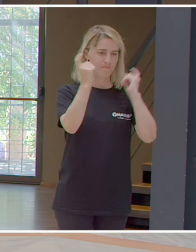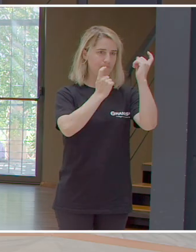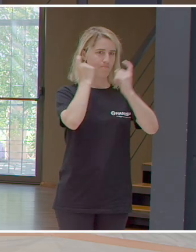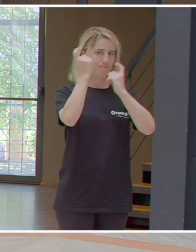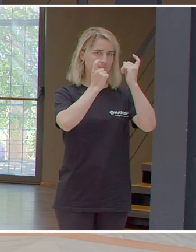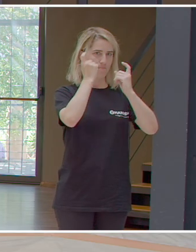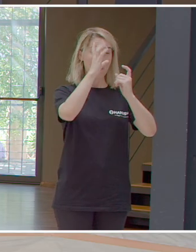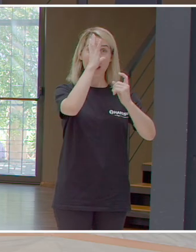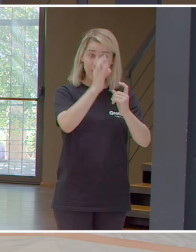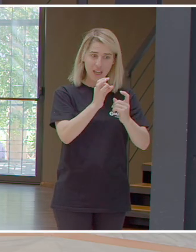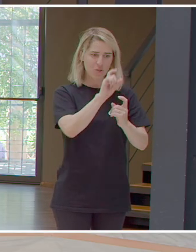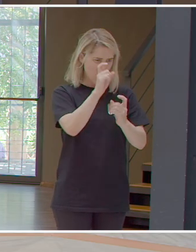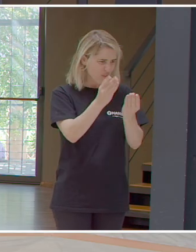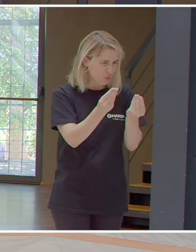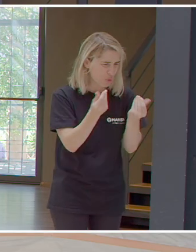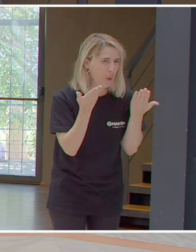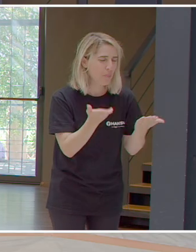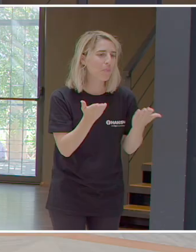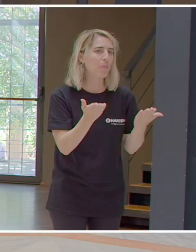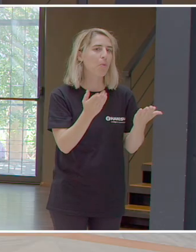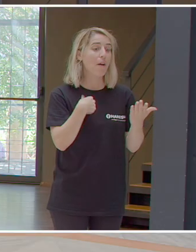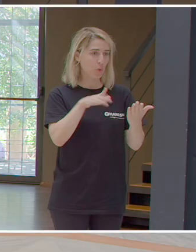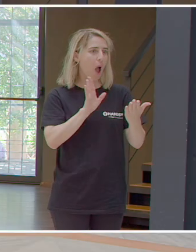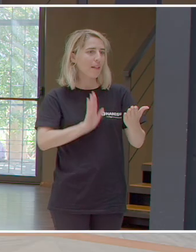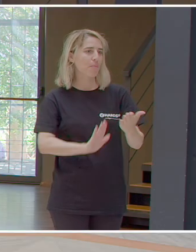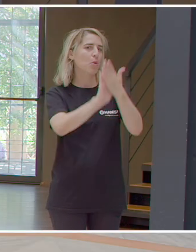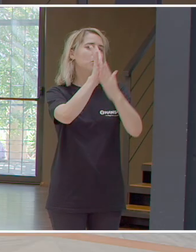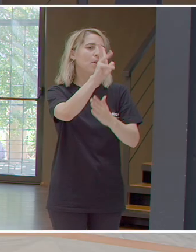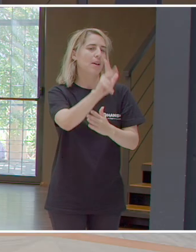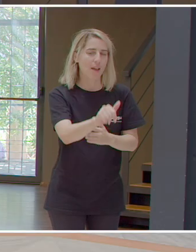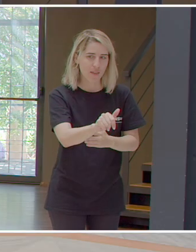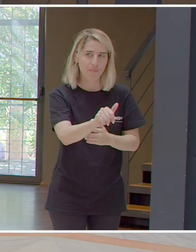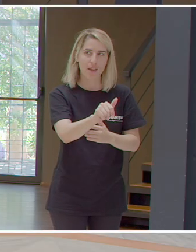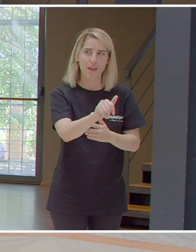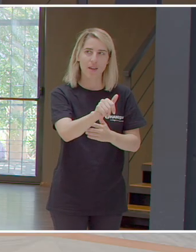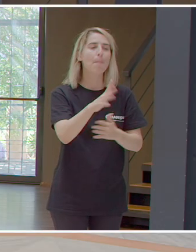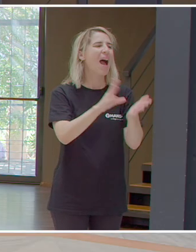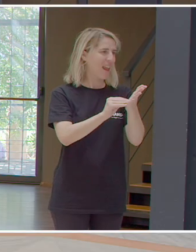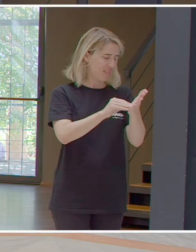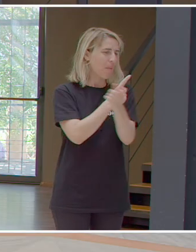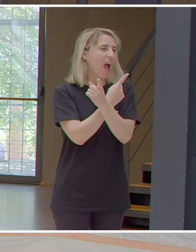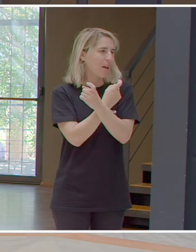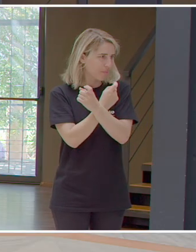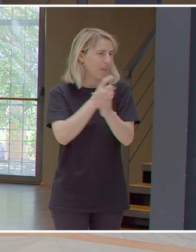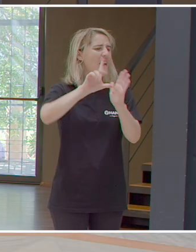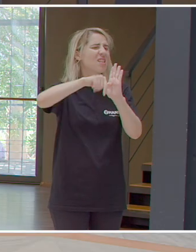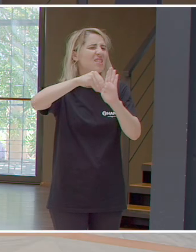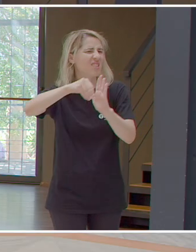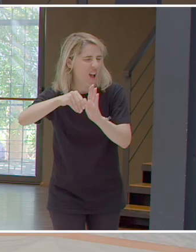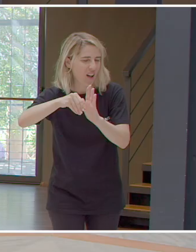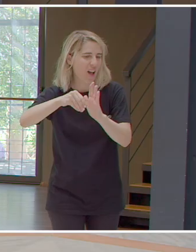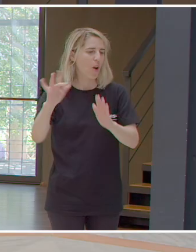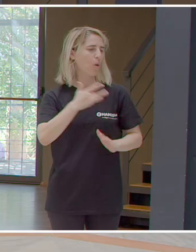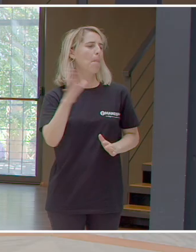what life should look like? Is this really what we're facing? Is arteriosclerosis, diabetes, getting a